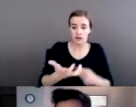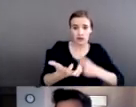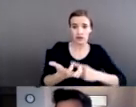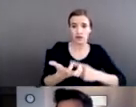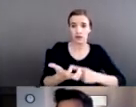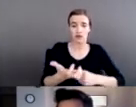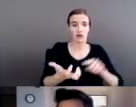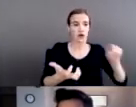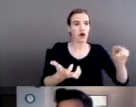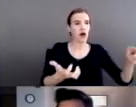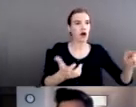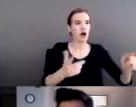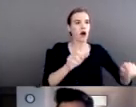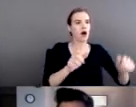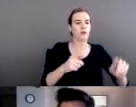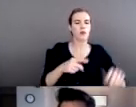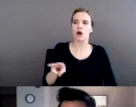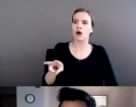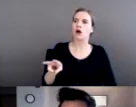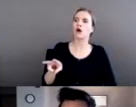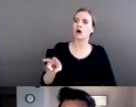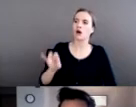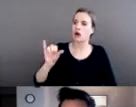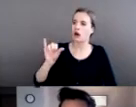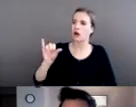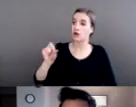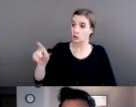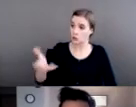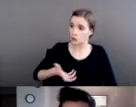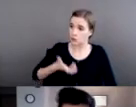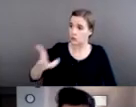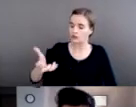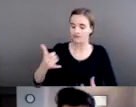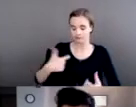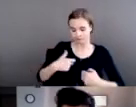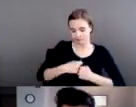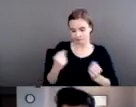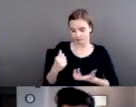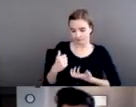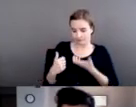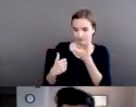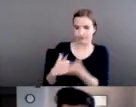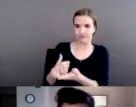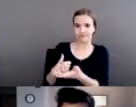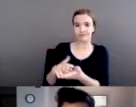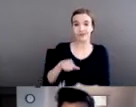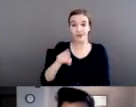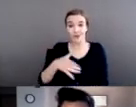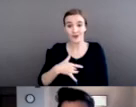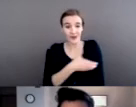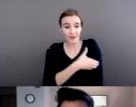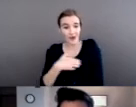and embarrassed of what happened. And, you know, now you both can feel empowered and share your story. And it